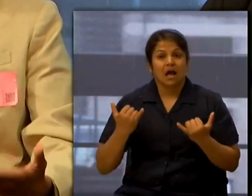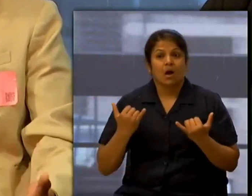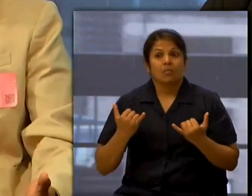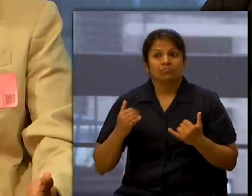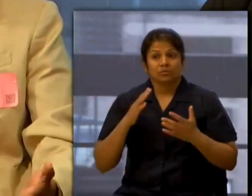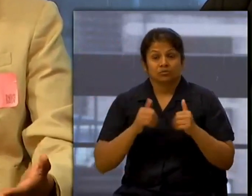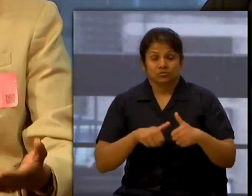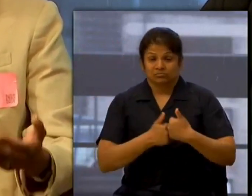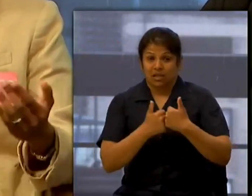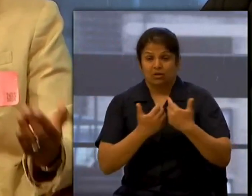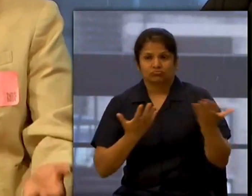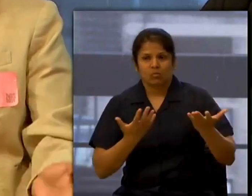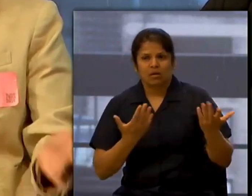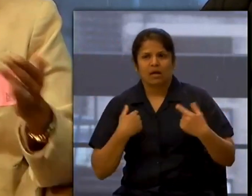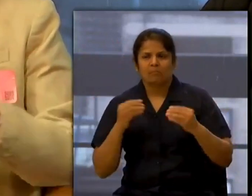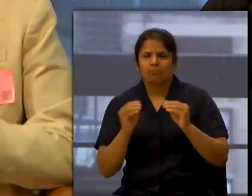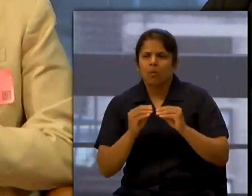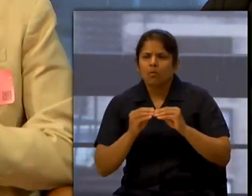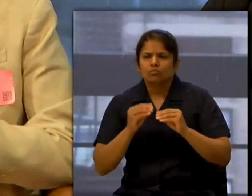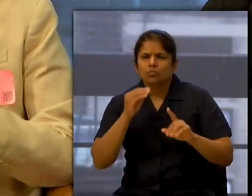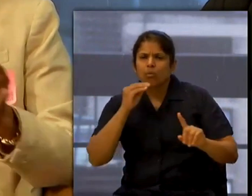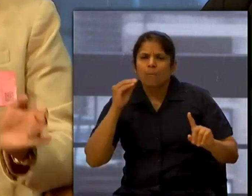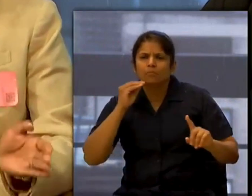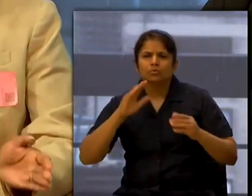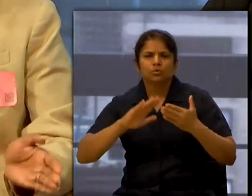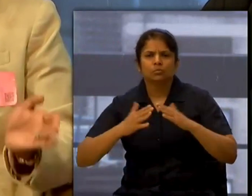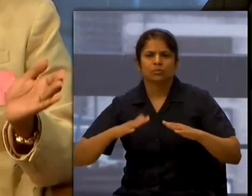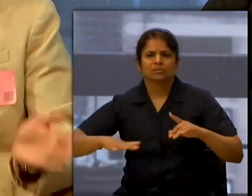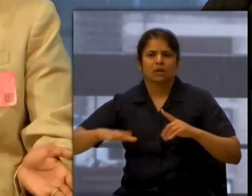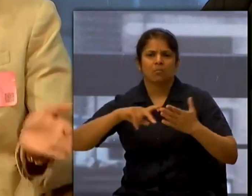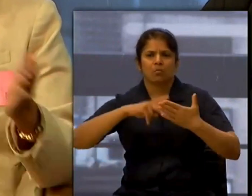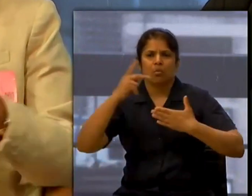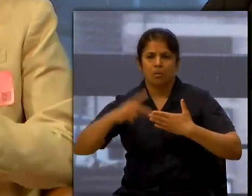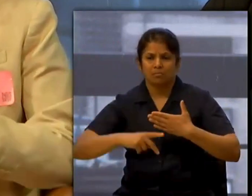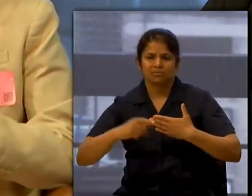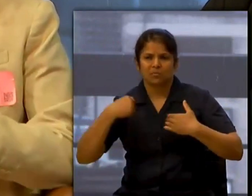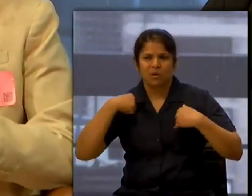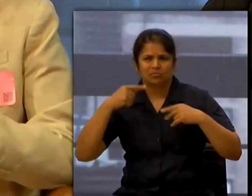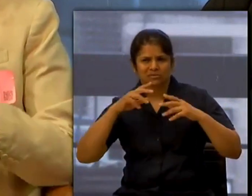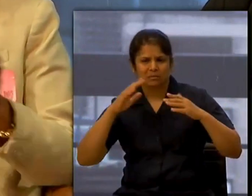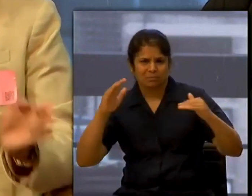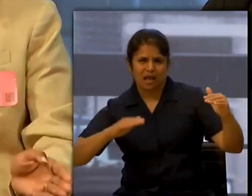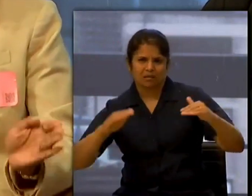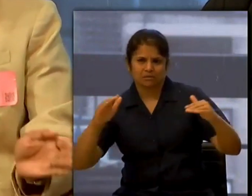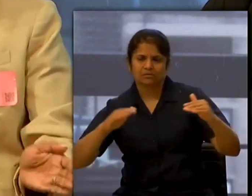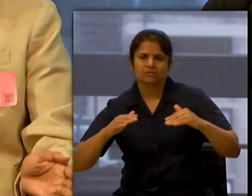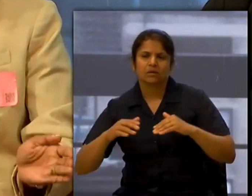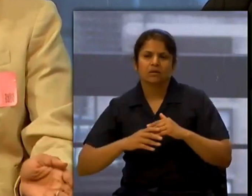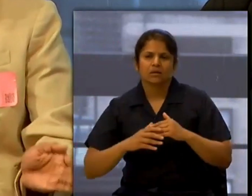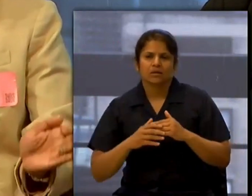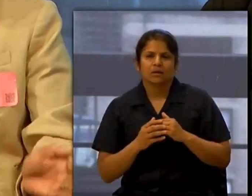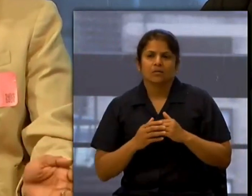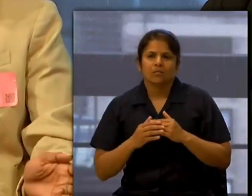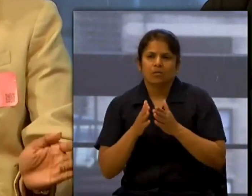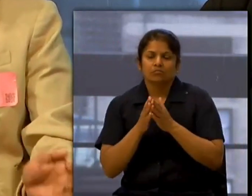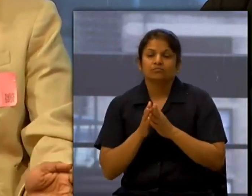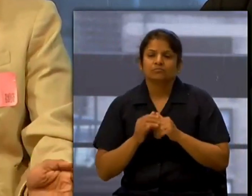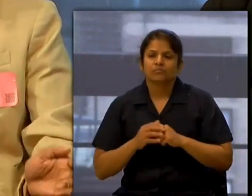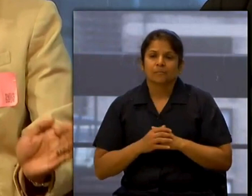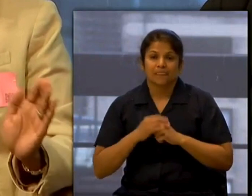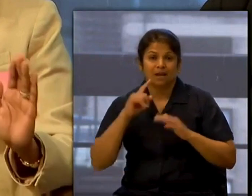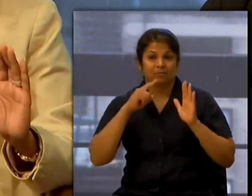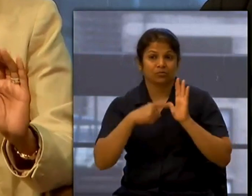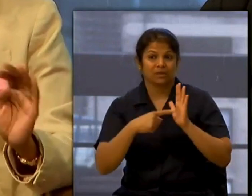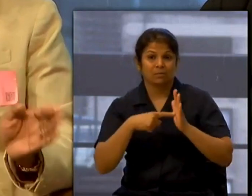service programs. There's rebalancing initiatives where more dollars are being moved away from, more Medicaid and Medicare dollars are being moved away